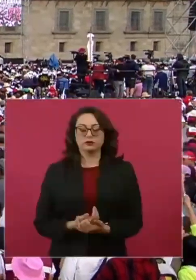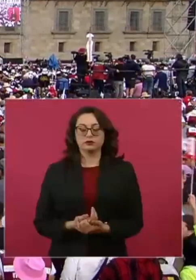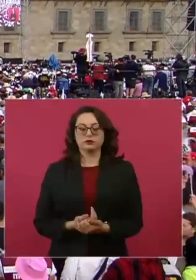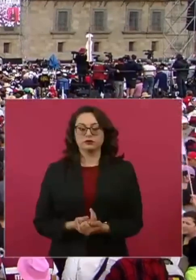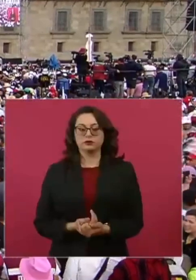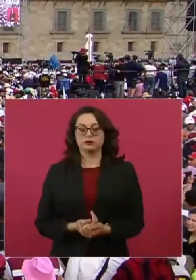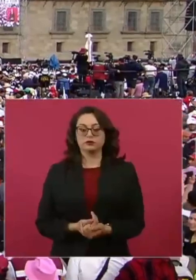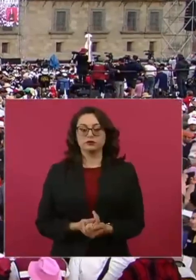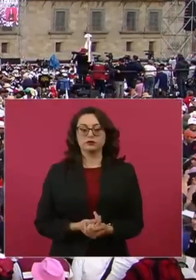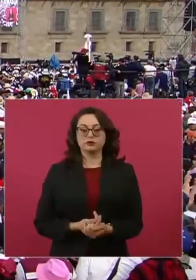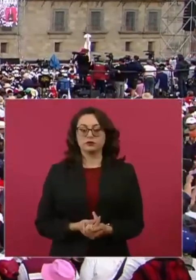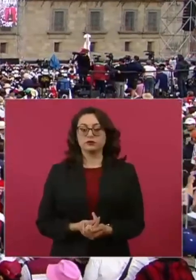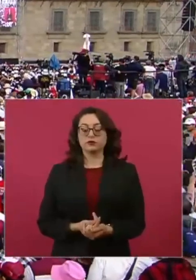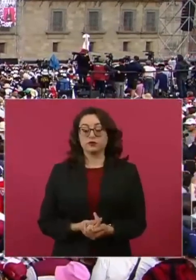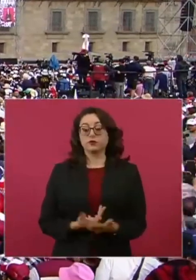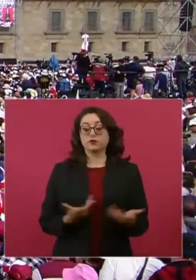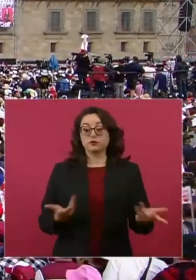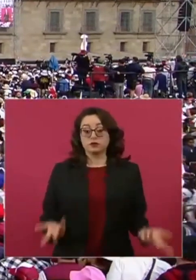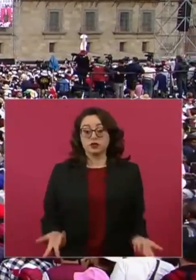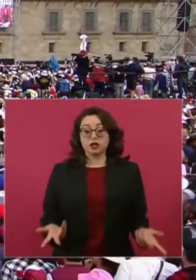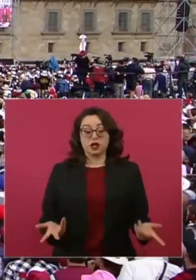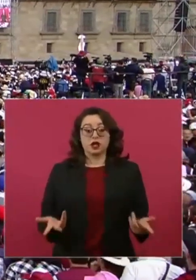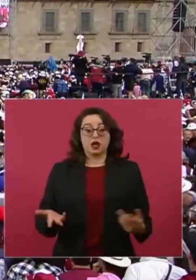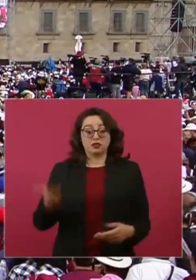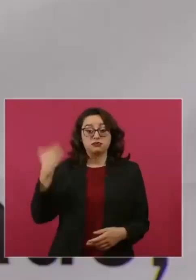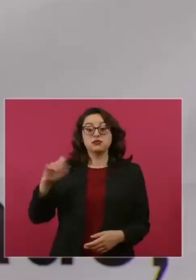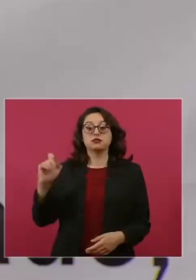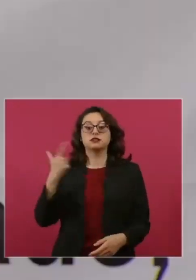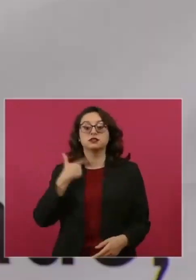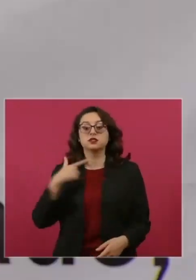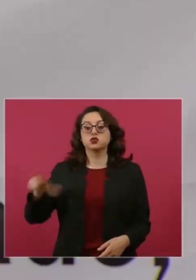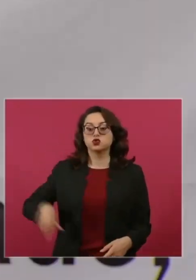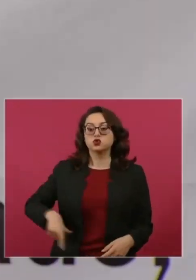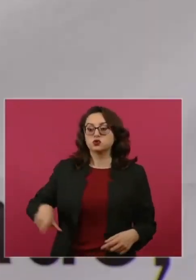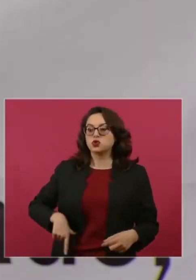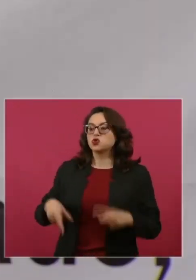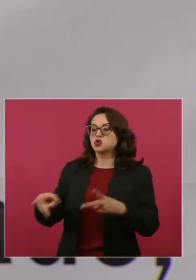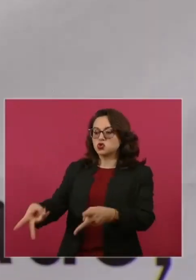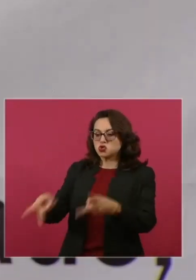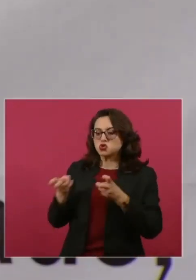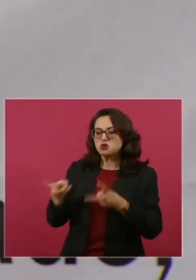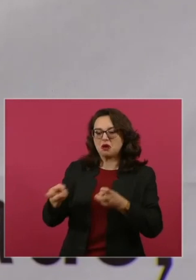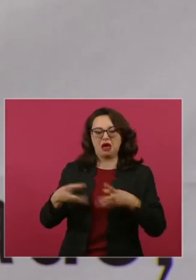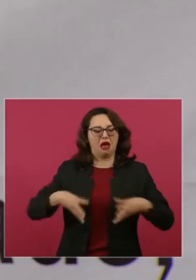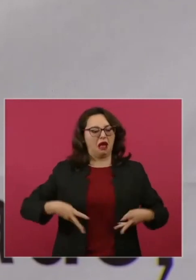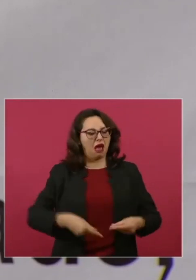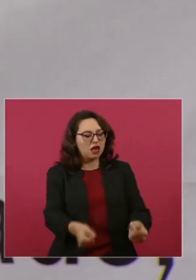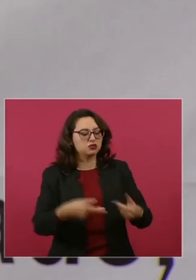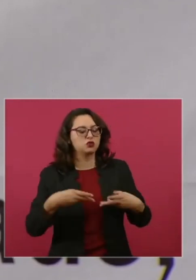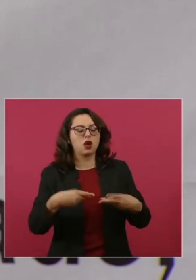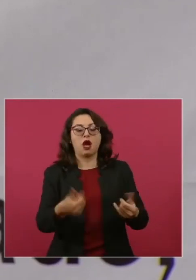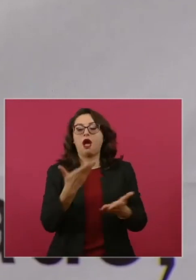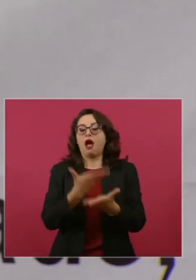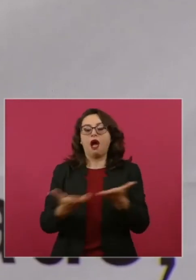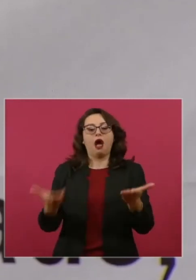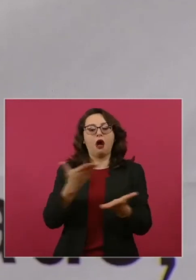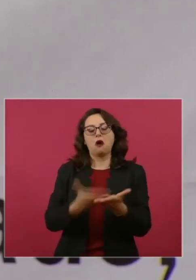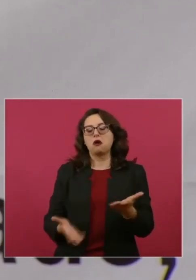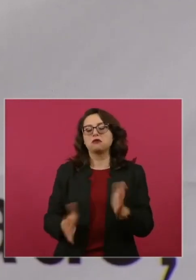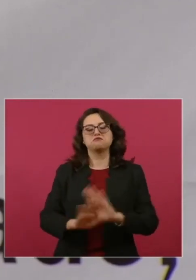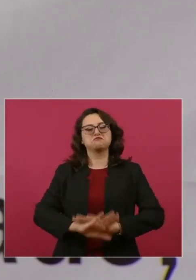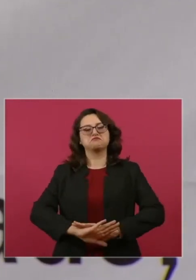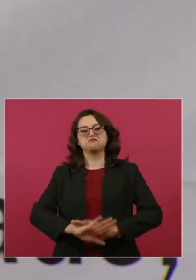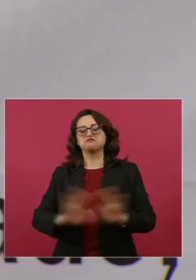nos alcanza para entregar now pensiones our a budget is allowing us to give help to 11.545.000 seniors. adultos